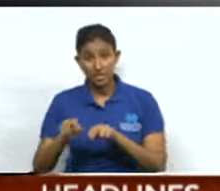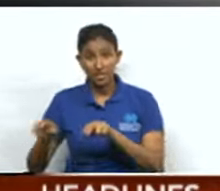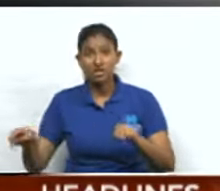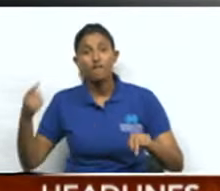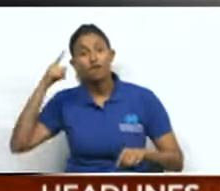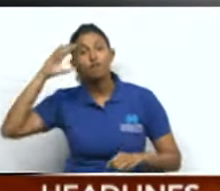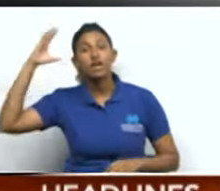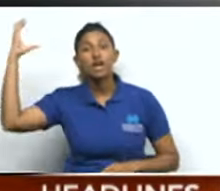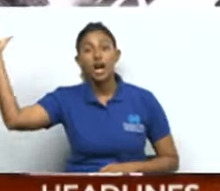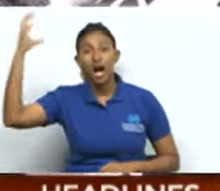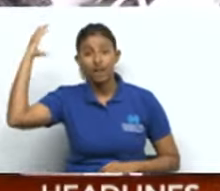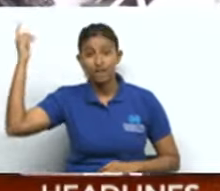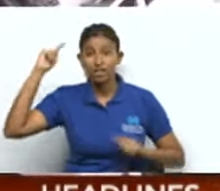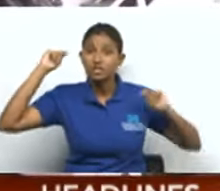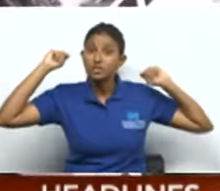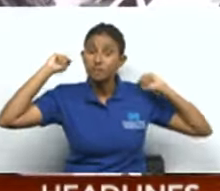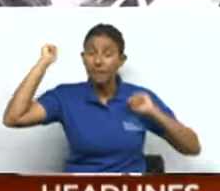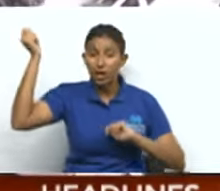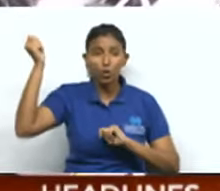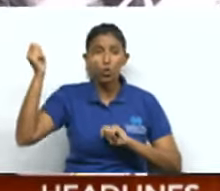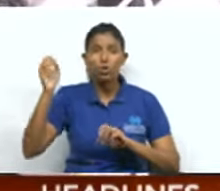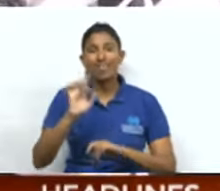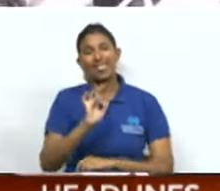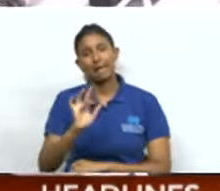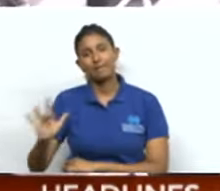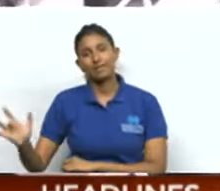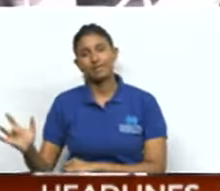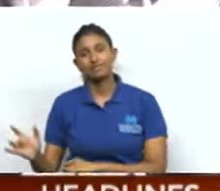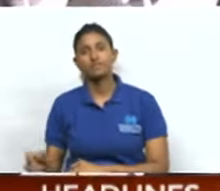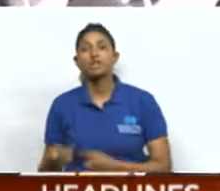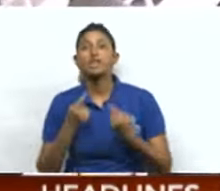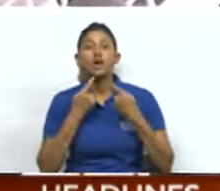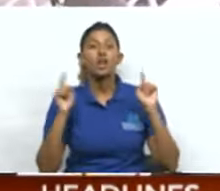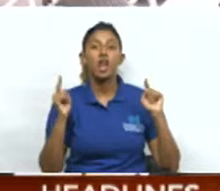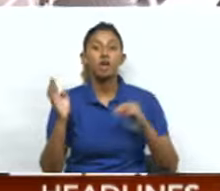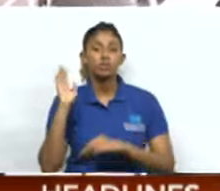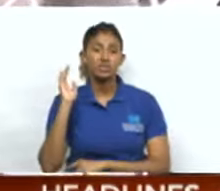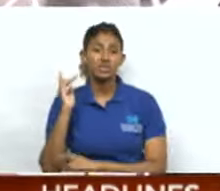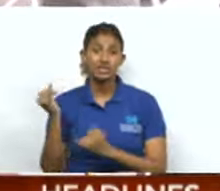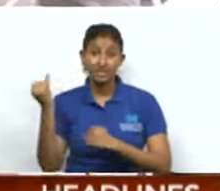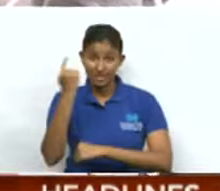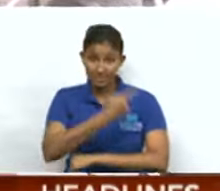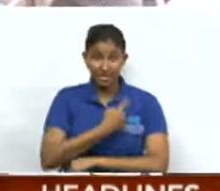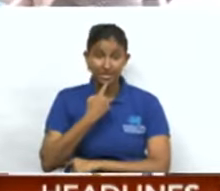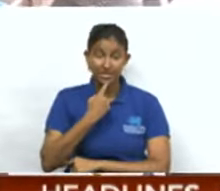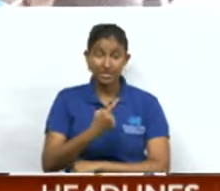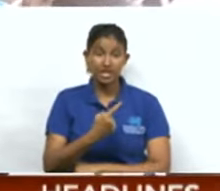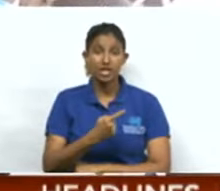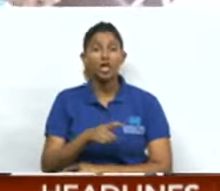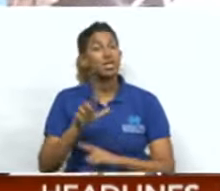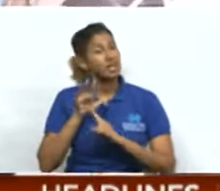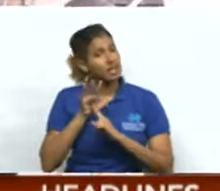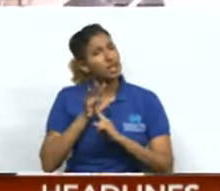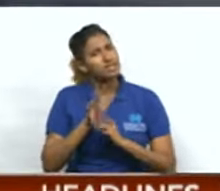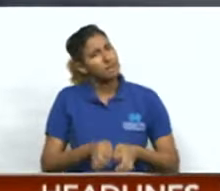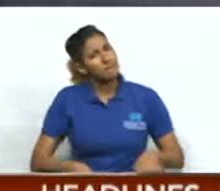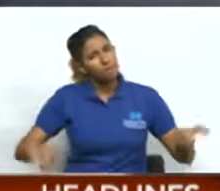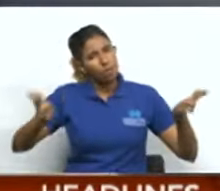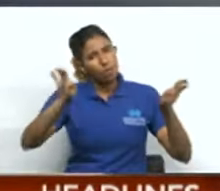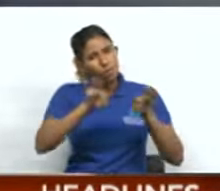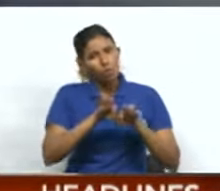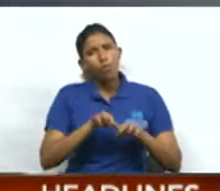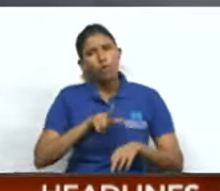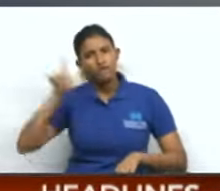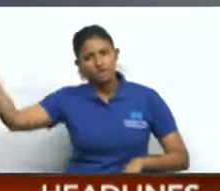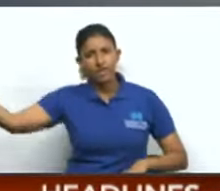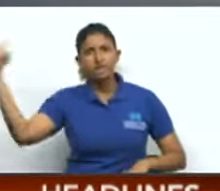were unoccupied. In the release today, CAL's Chief Executive Officer Gavin Madeira highlighted the importance of the domestic air bridge and